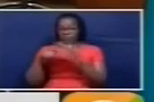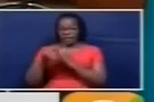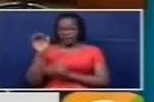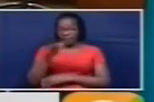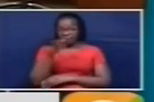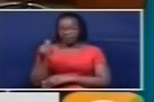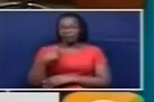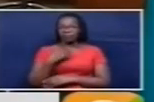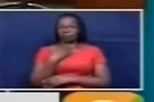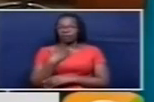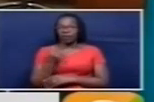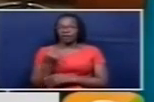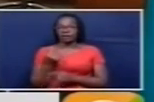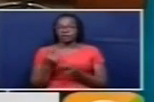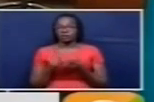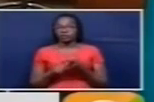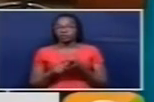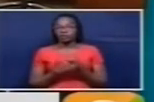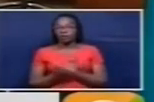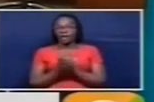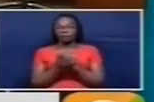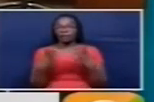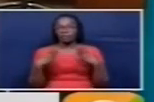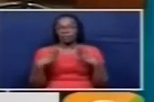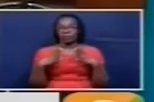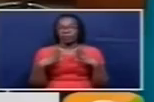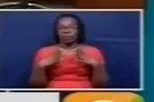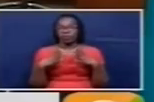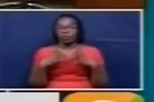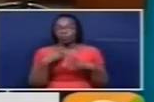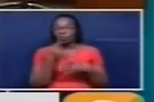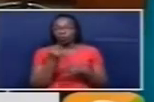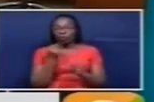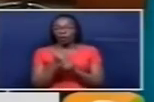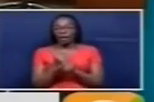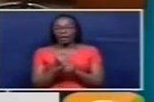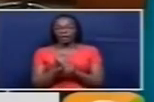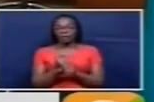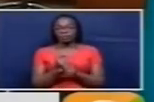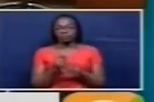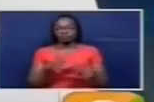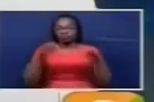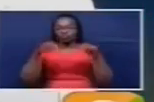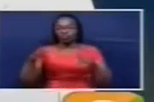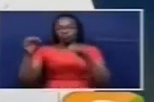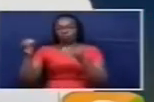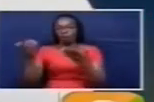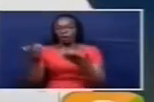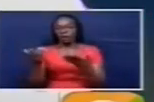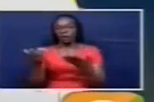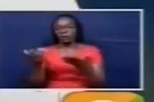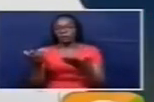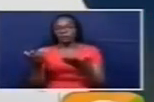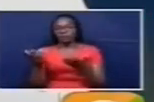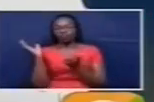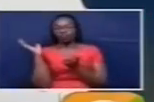who earn a living honestly. My mother went to jail in the 70s for hawking. I've been arrested before for hawking, because I grew up as a hawker. My mother was a hawker. And we need to find a working